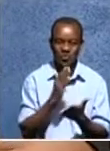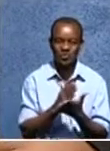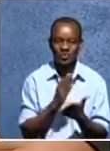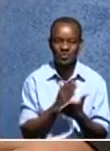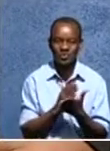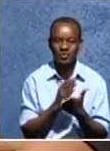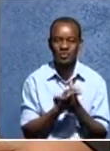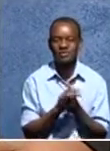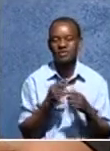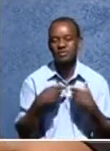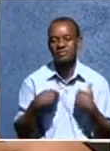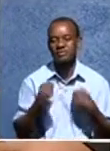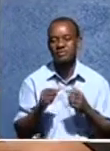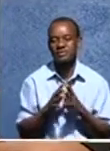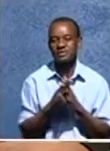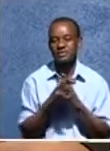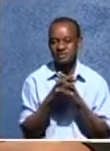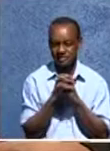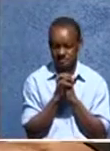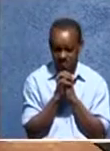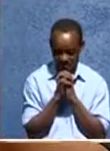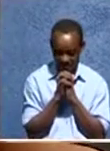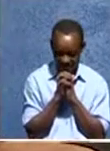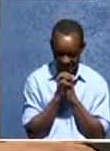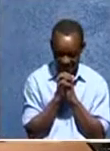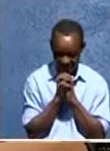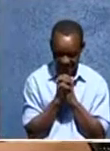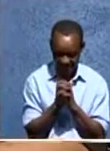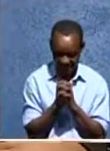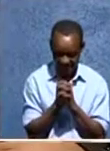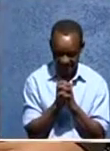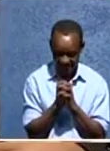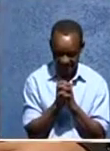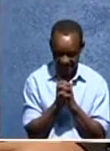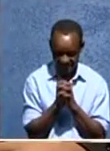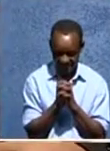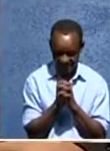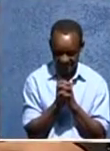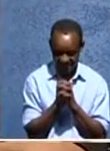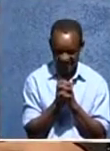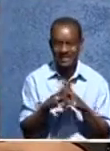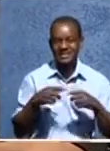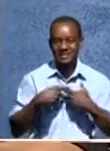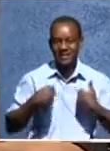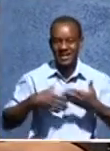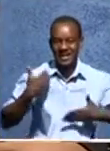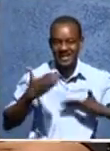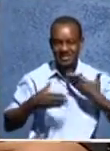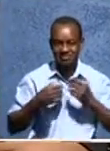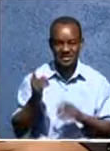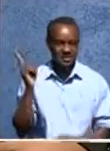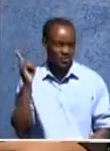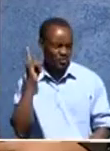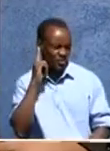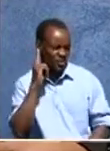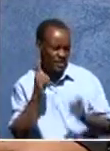enlightening as well to see that we do have our neighbors commending us that we are really up to standard.